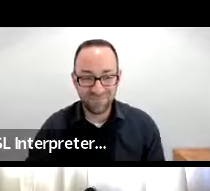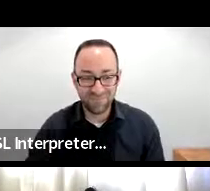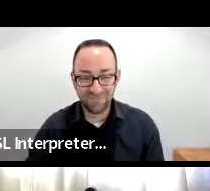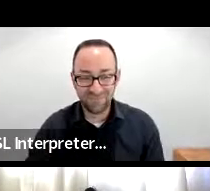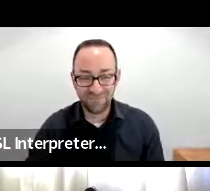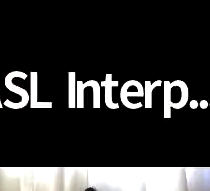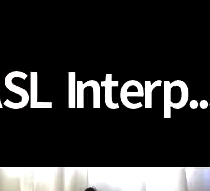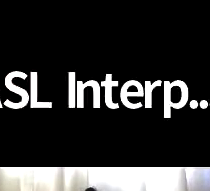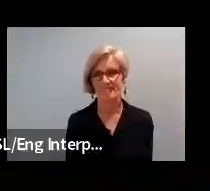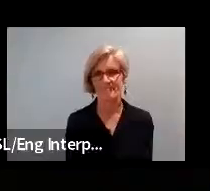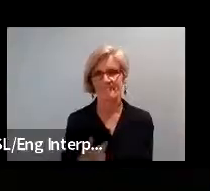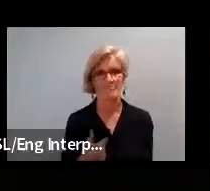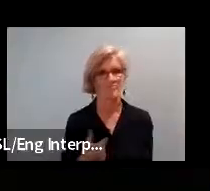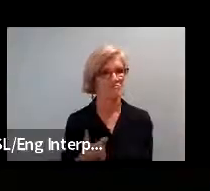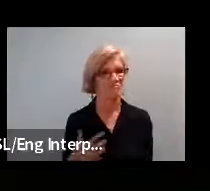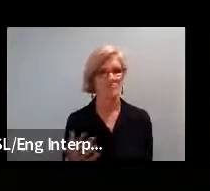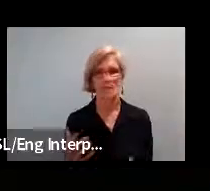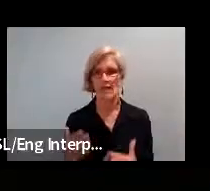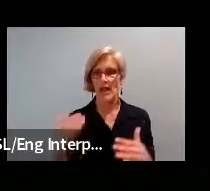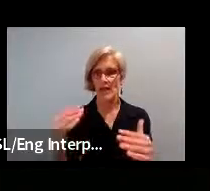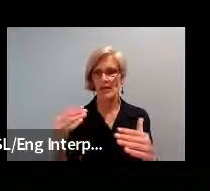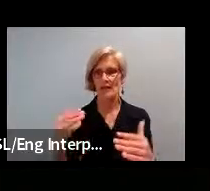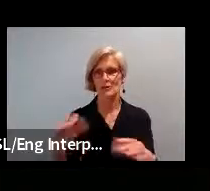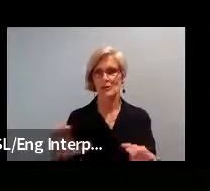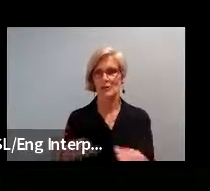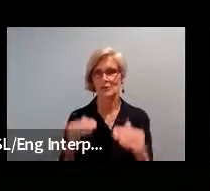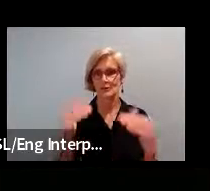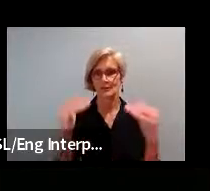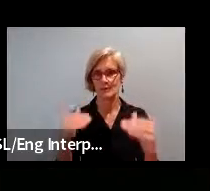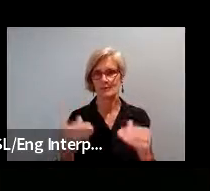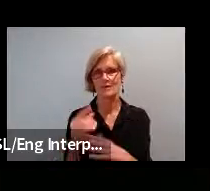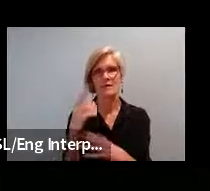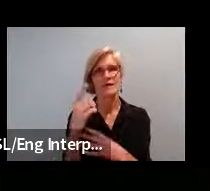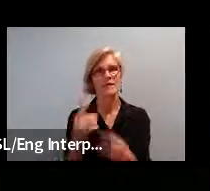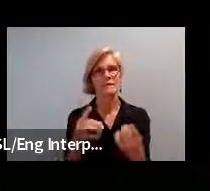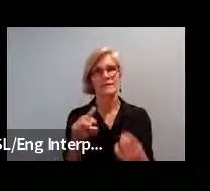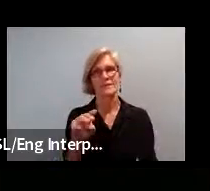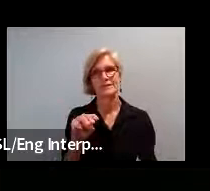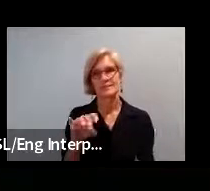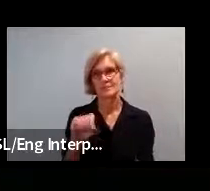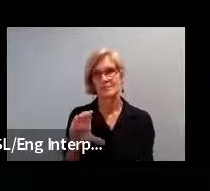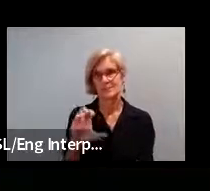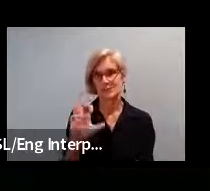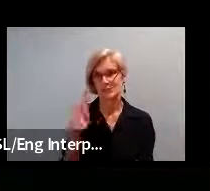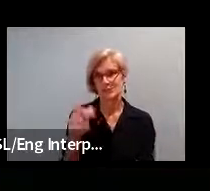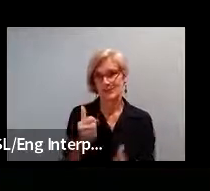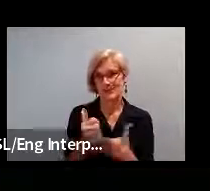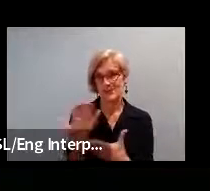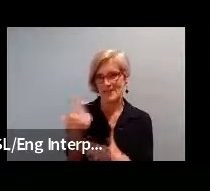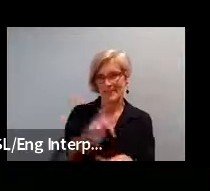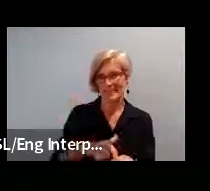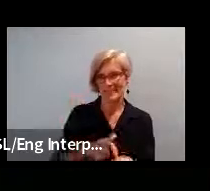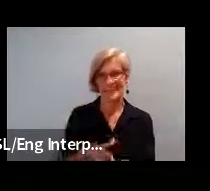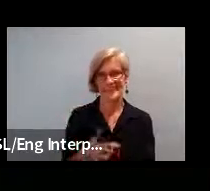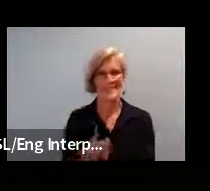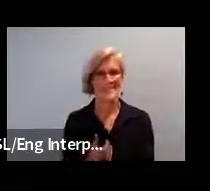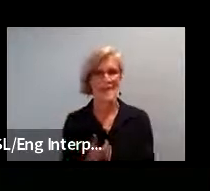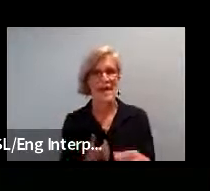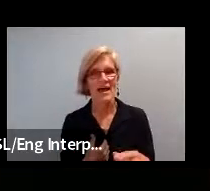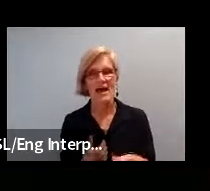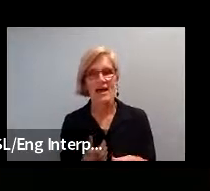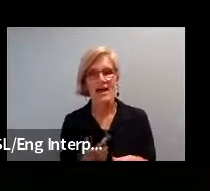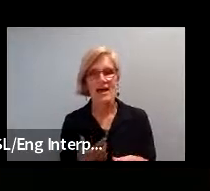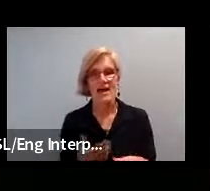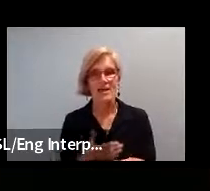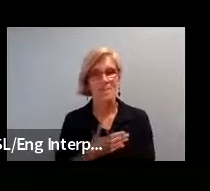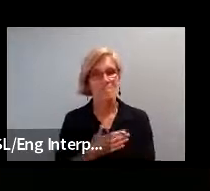Right, I can grab the next two since Ms. Cook hopped on for me the last time. My